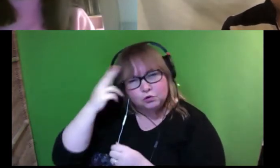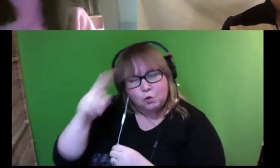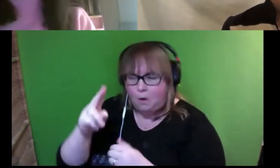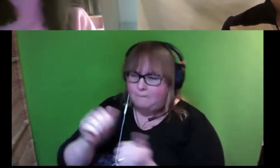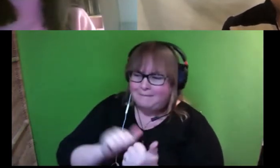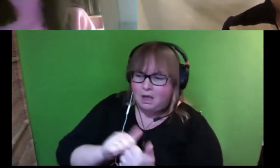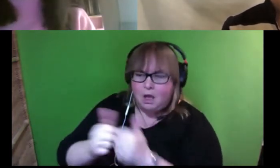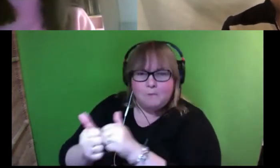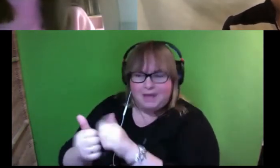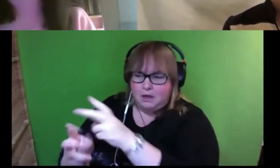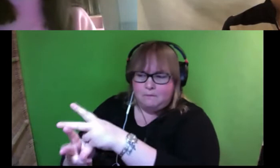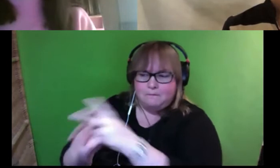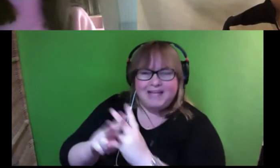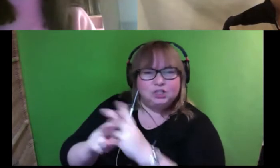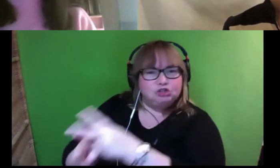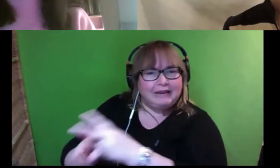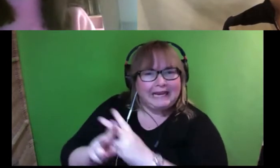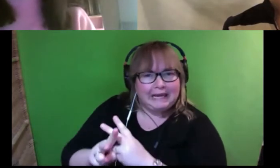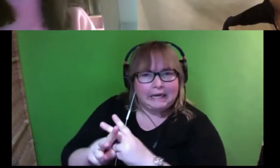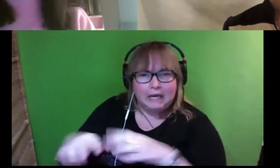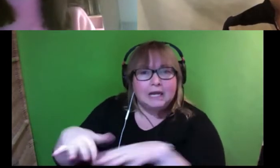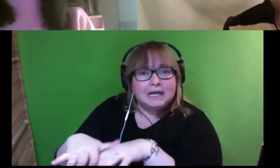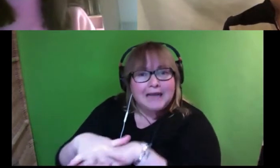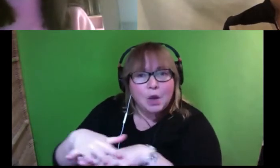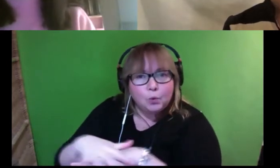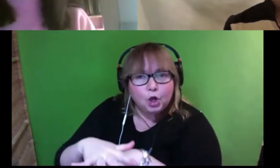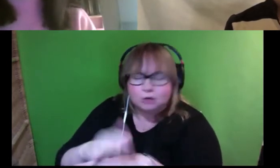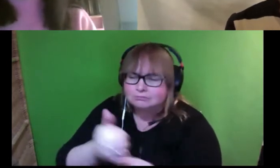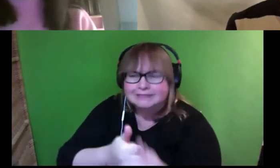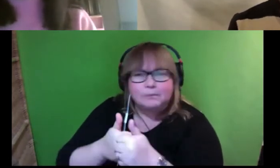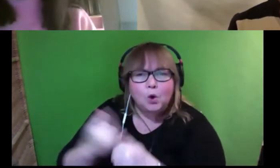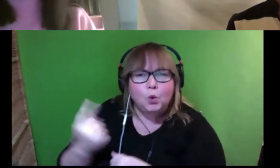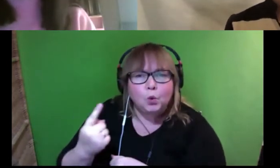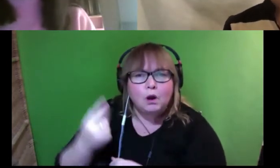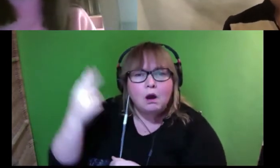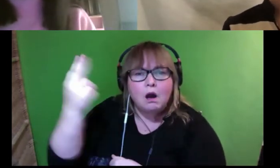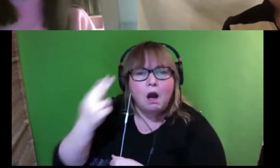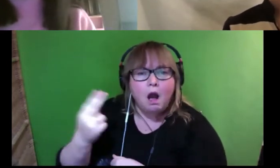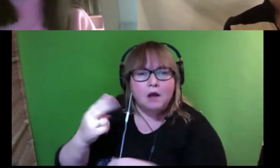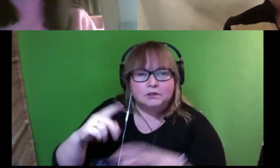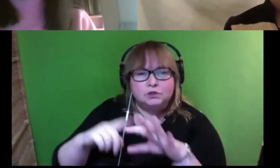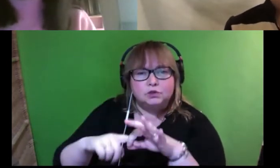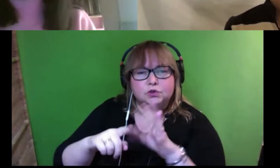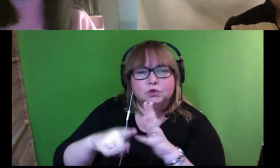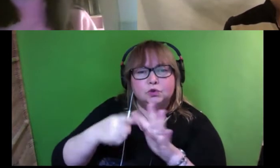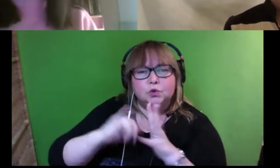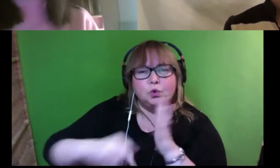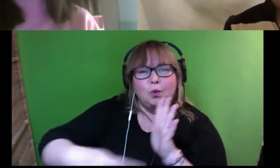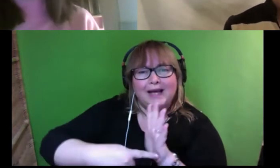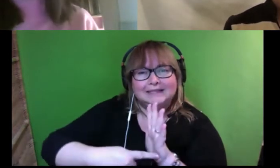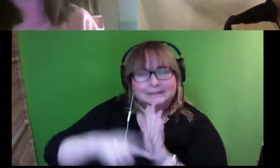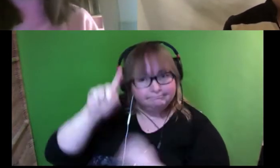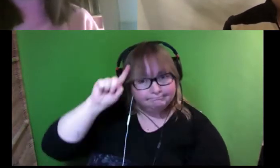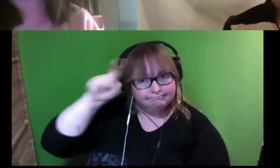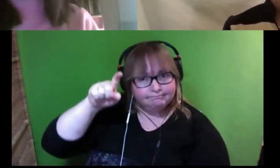network, which was supported by an Arts Quest initiative called Peer Forum, but it's something